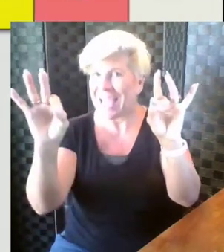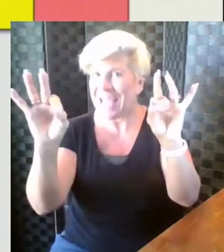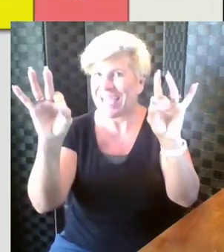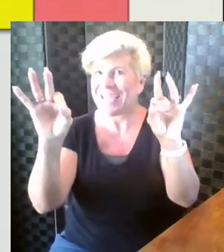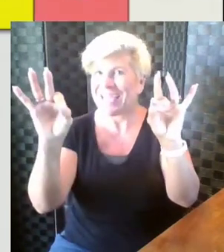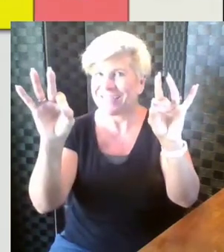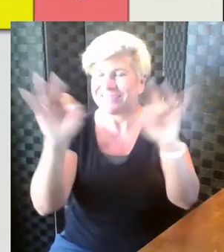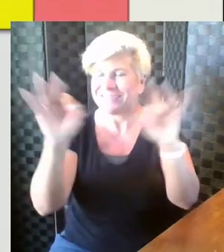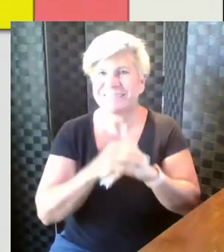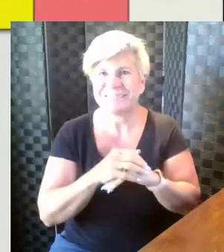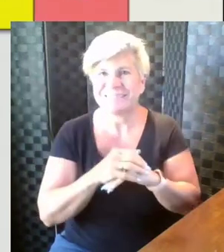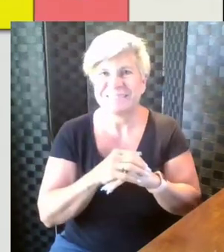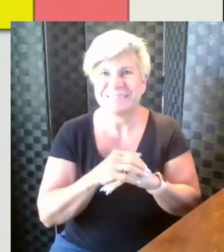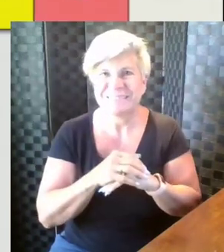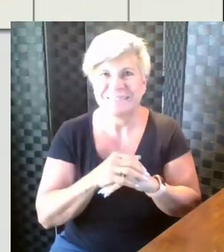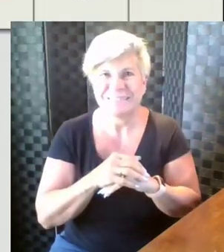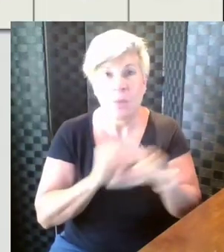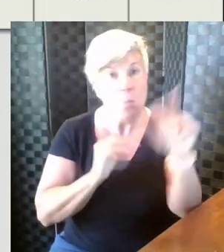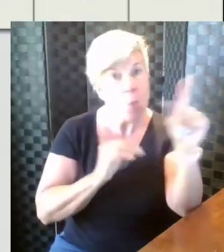9,